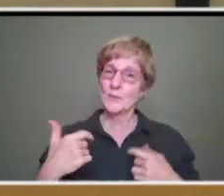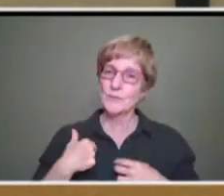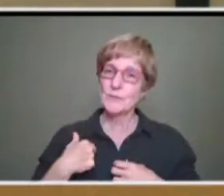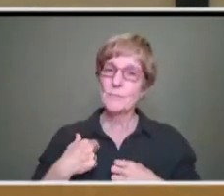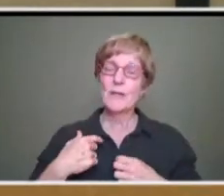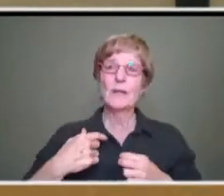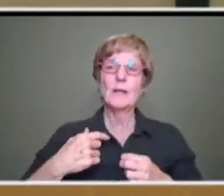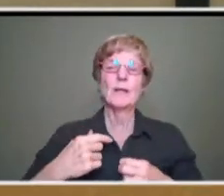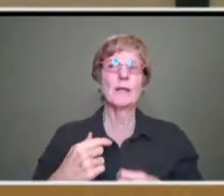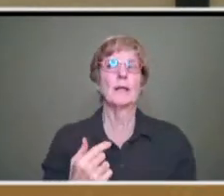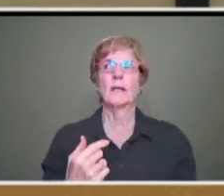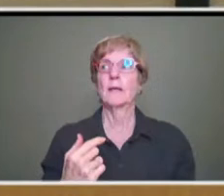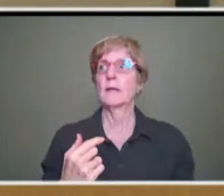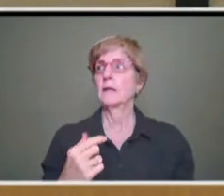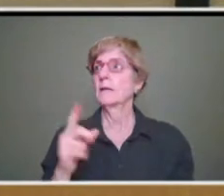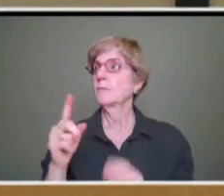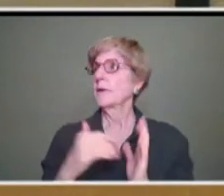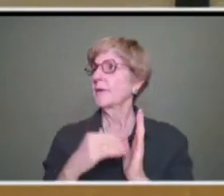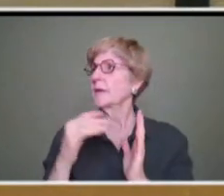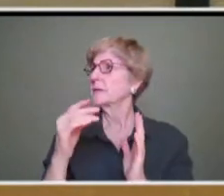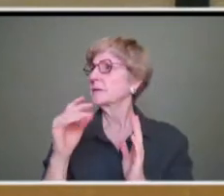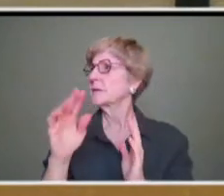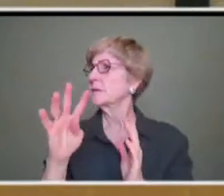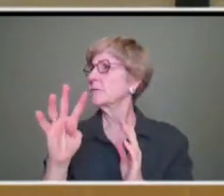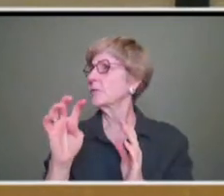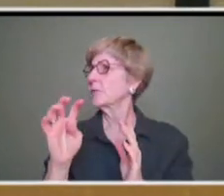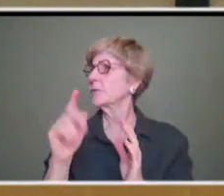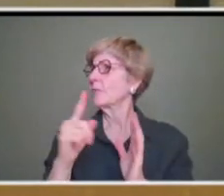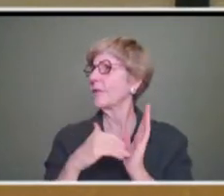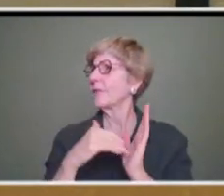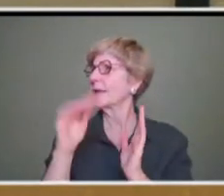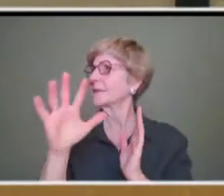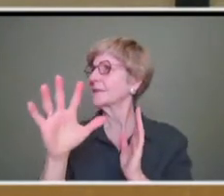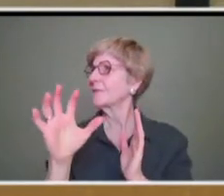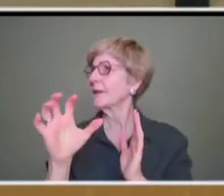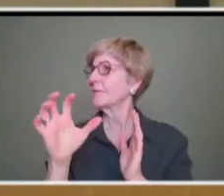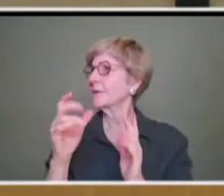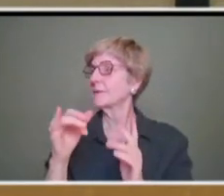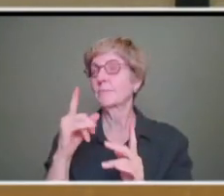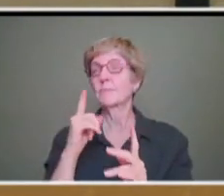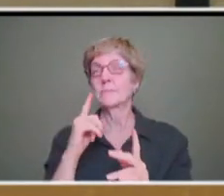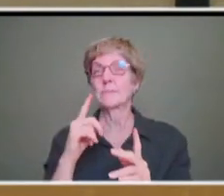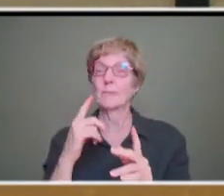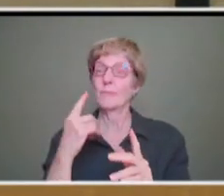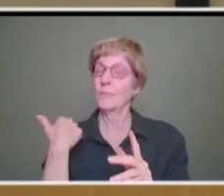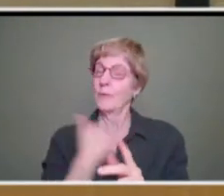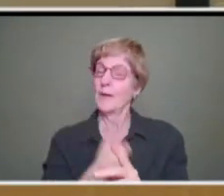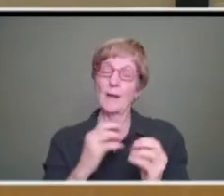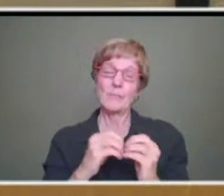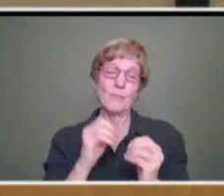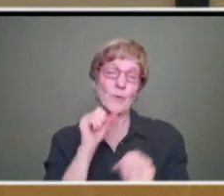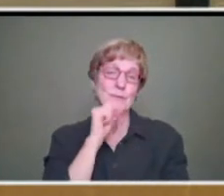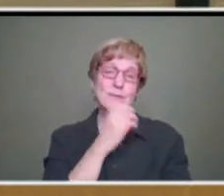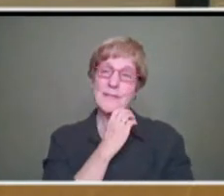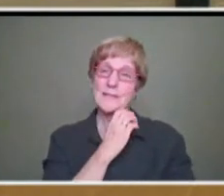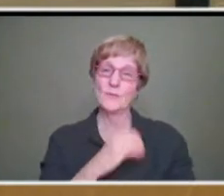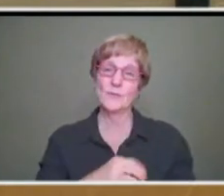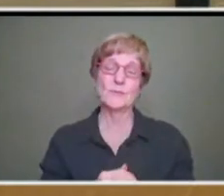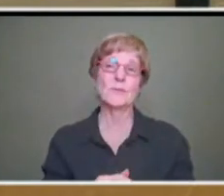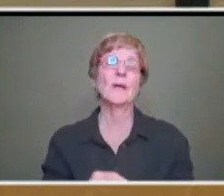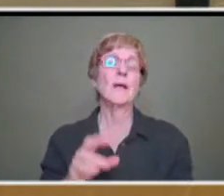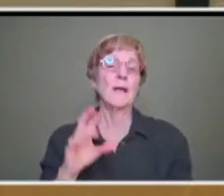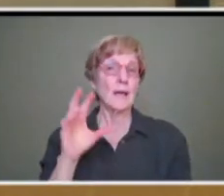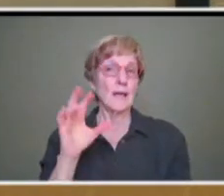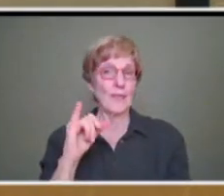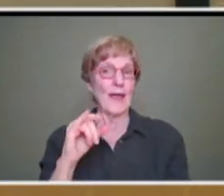have 1400 1500 the statistics say I say we have a lot more seniors but that's something that I want